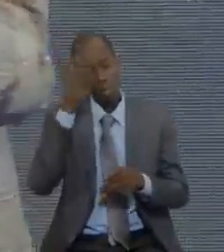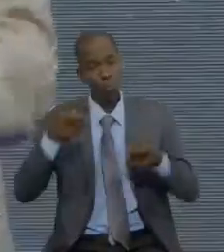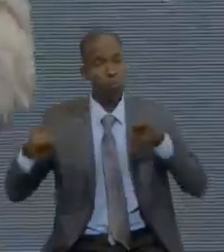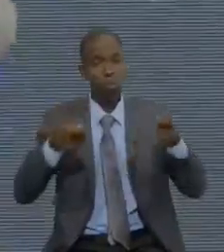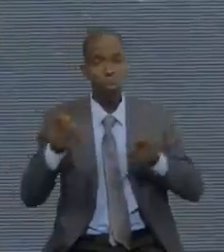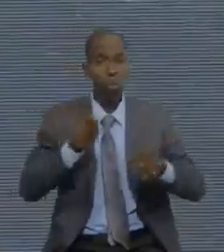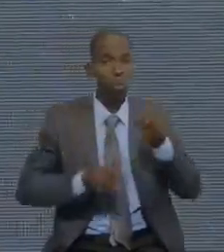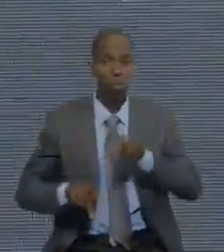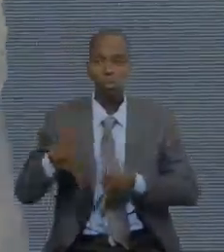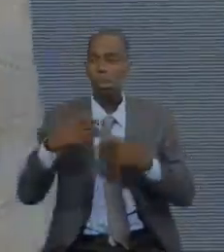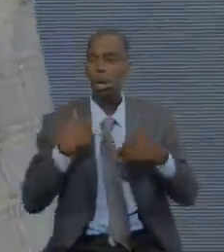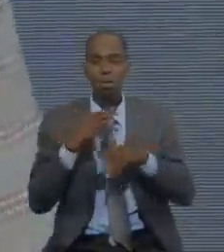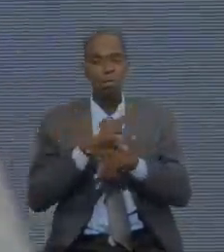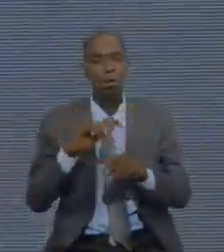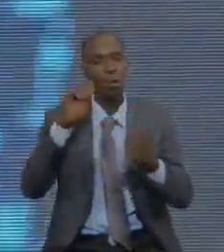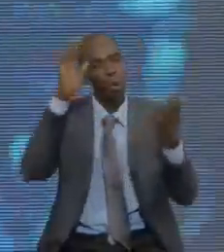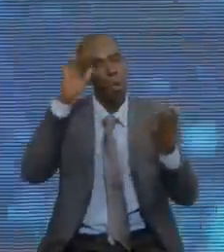no hope, no help.